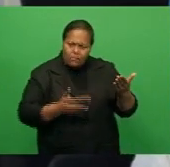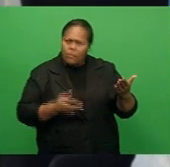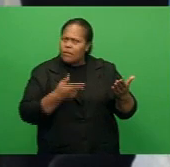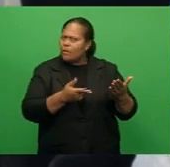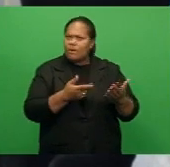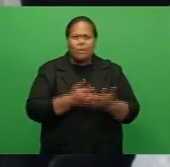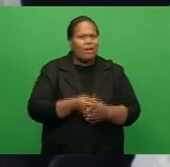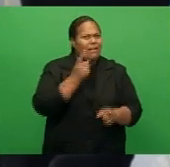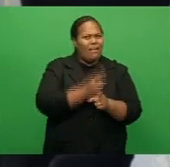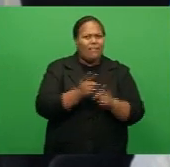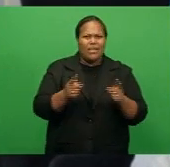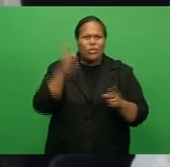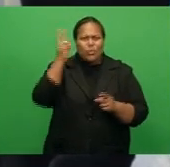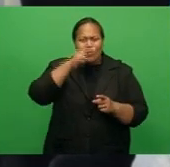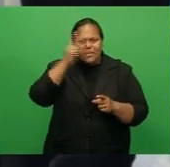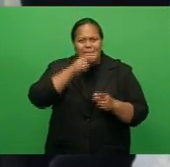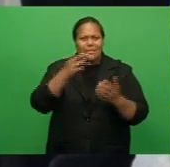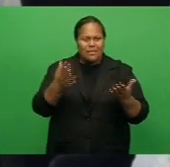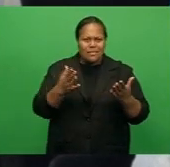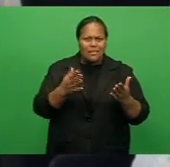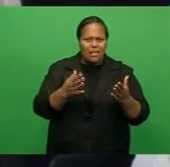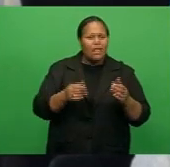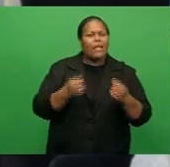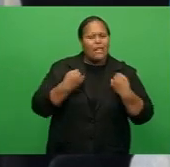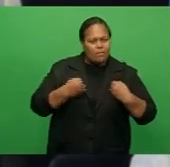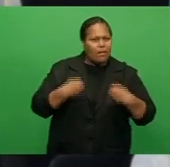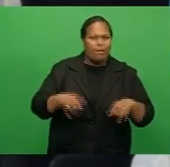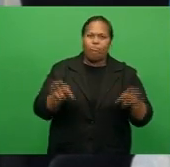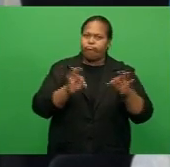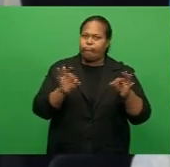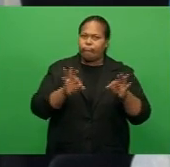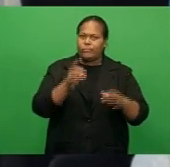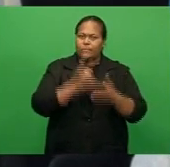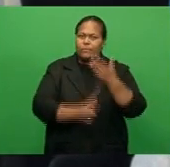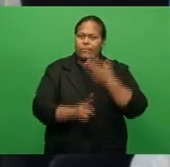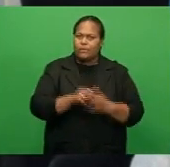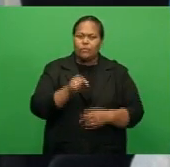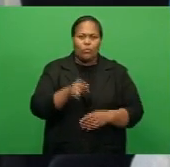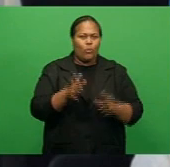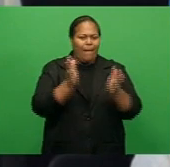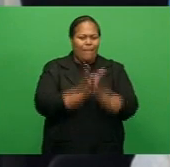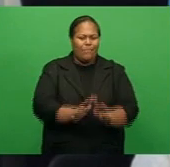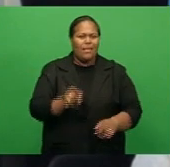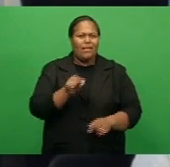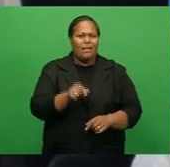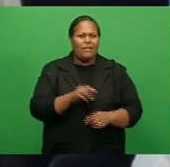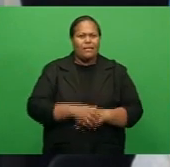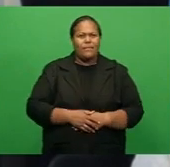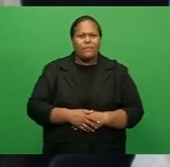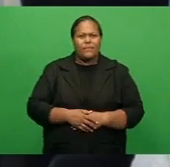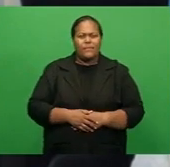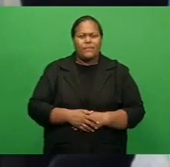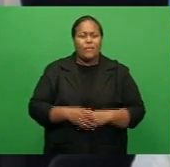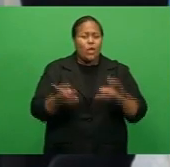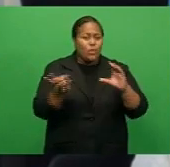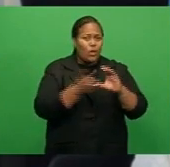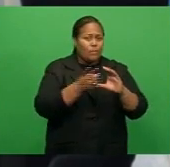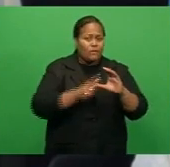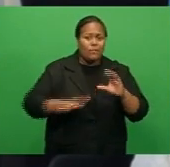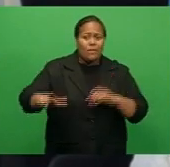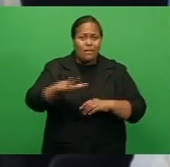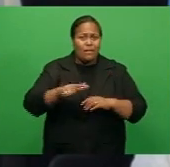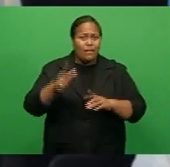not exercised to its highest level. Critical records such as tender documents for land development